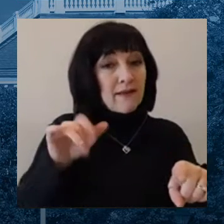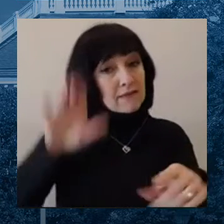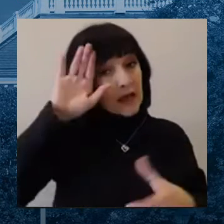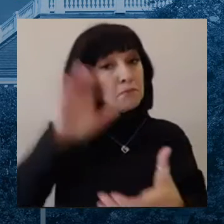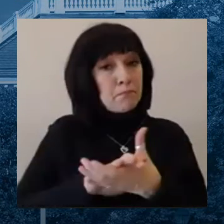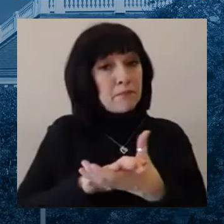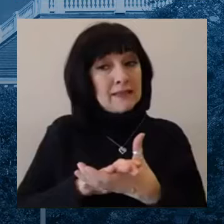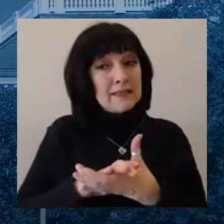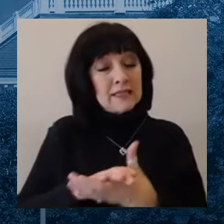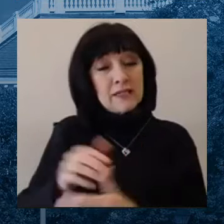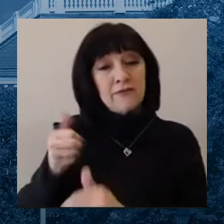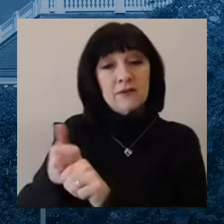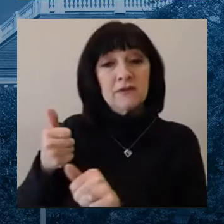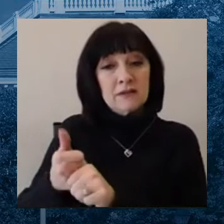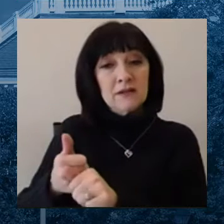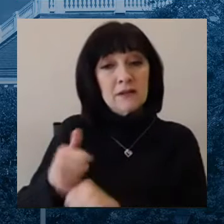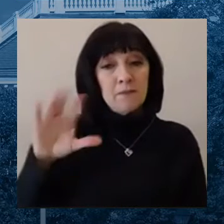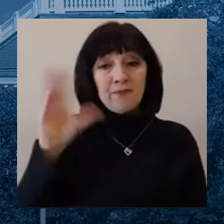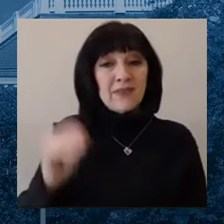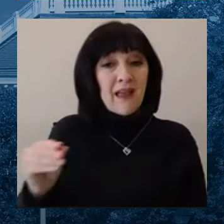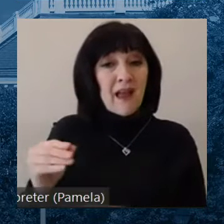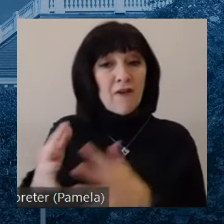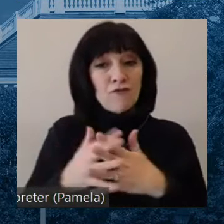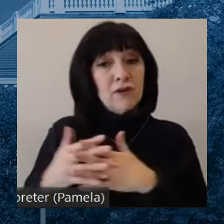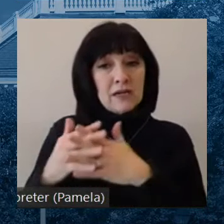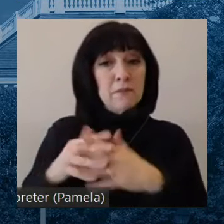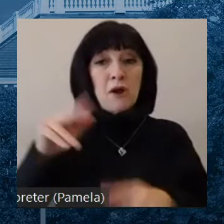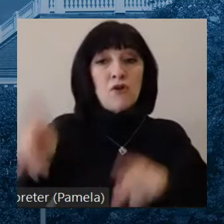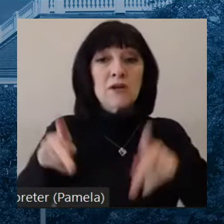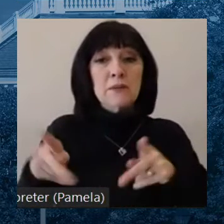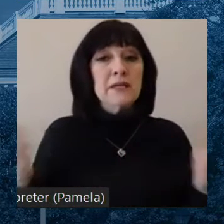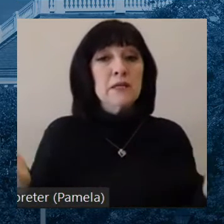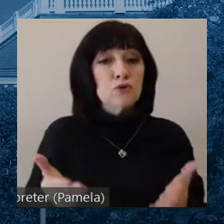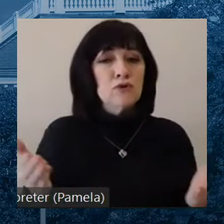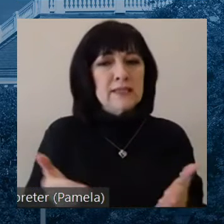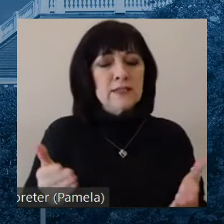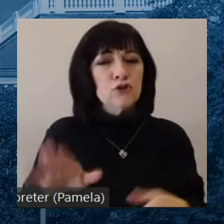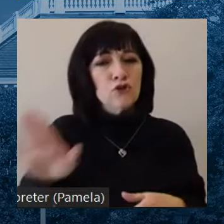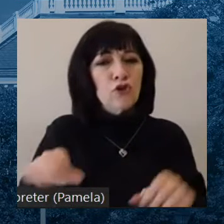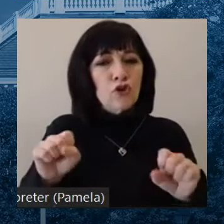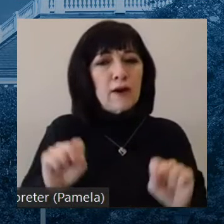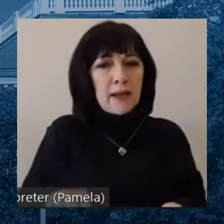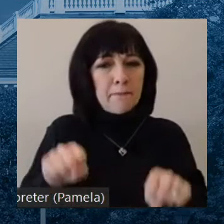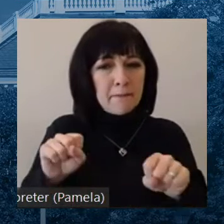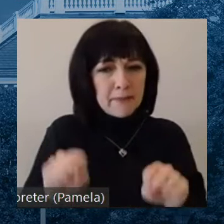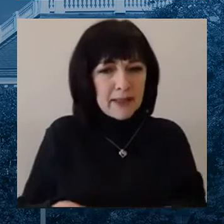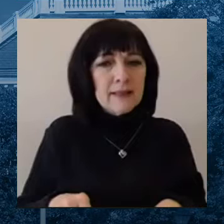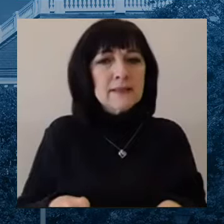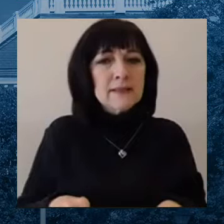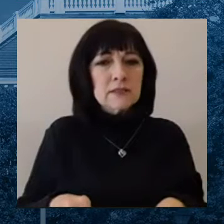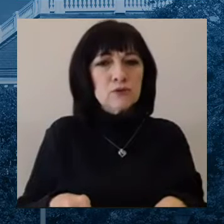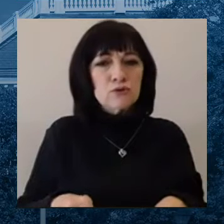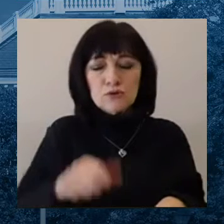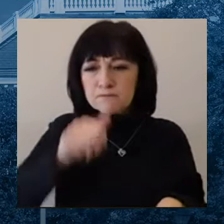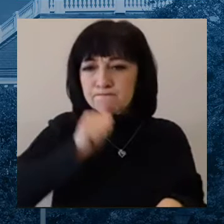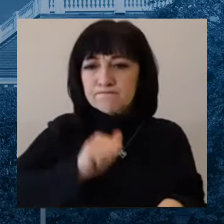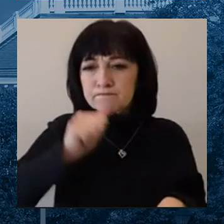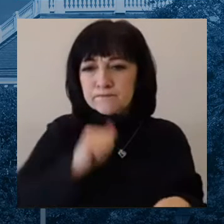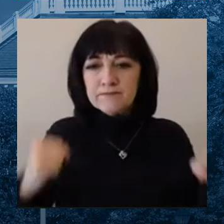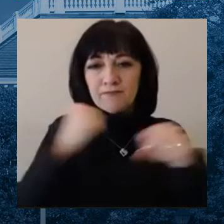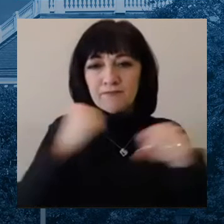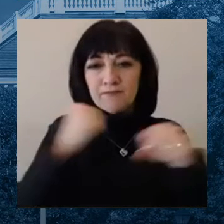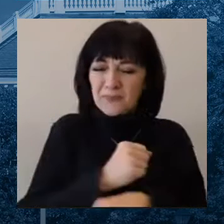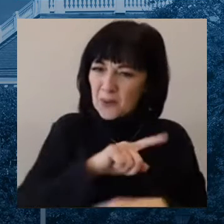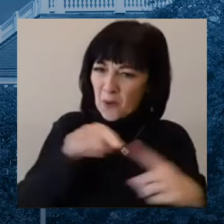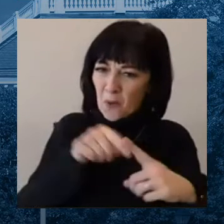country and their resiliency as a people through the years. When you mentioned that you were born in 1920, I was